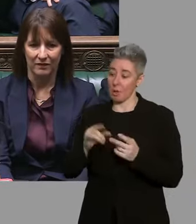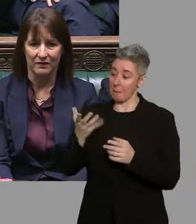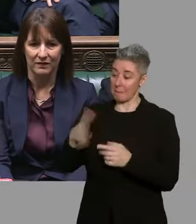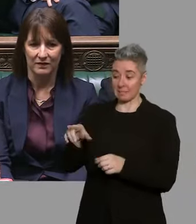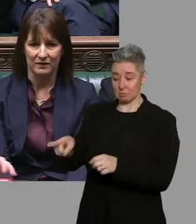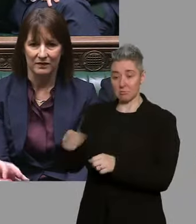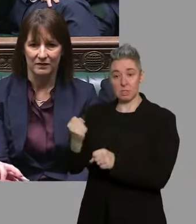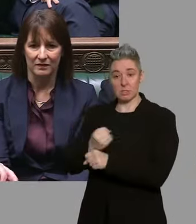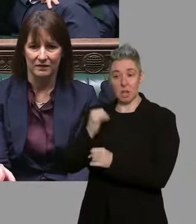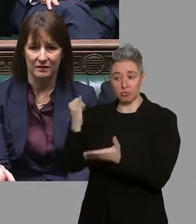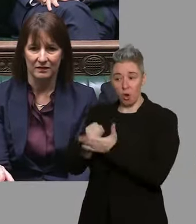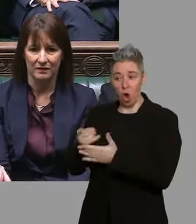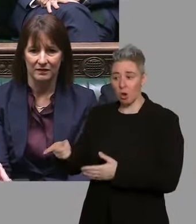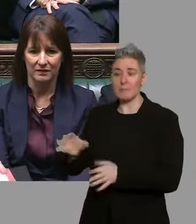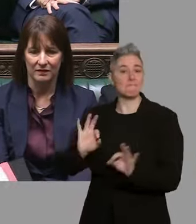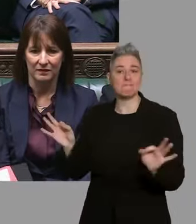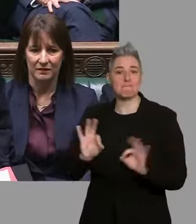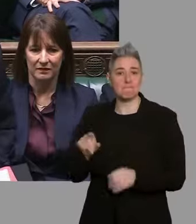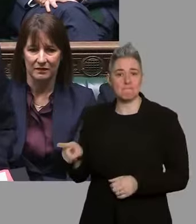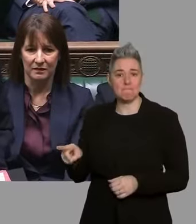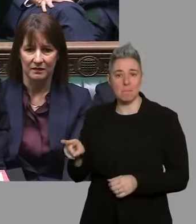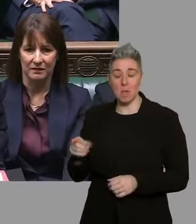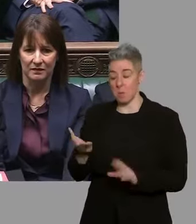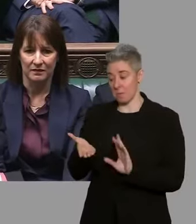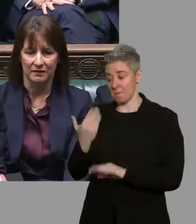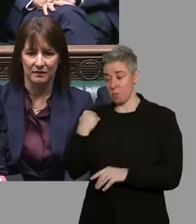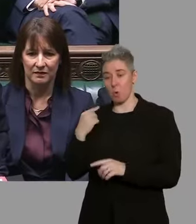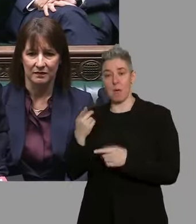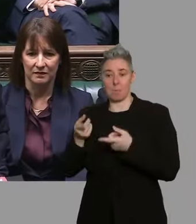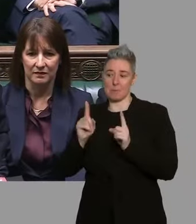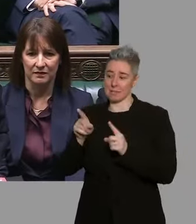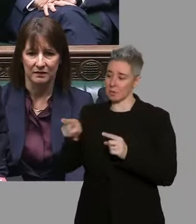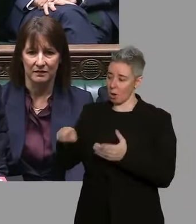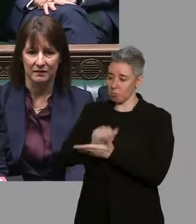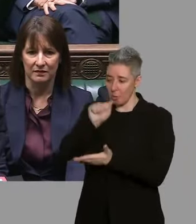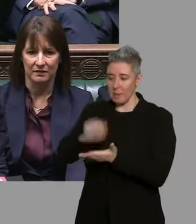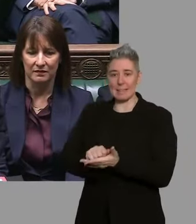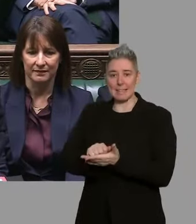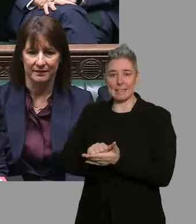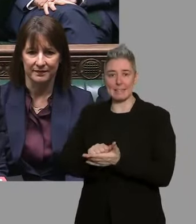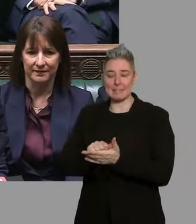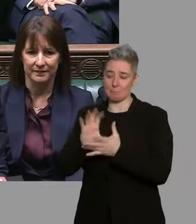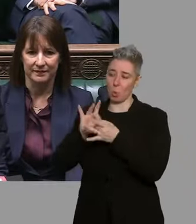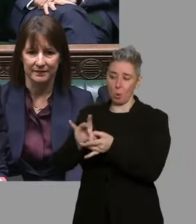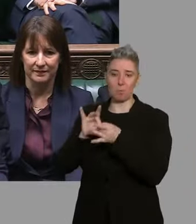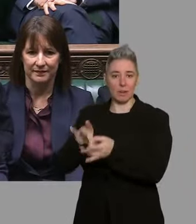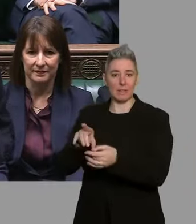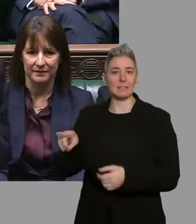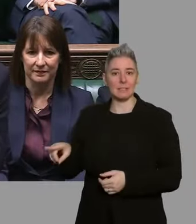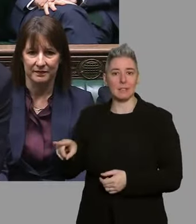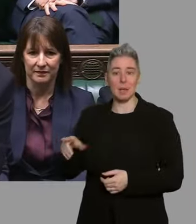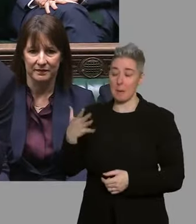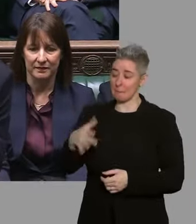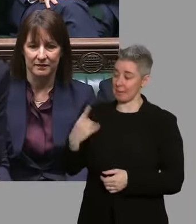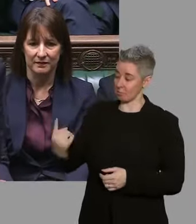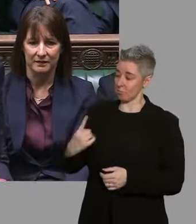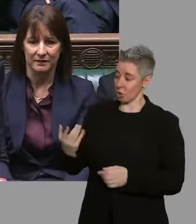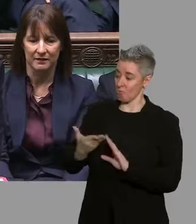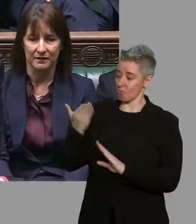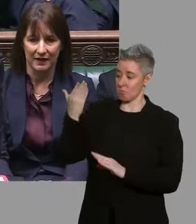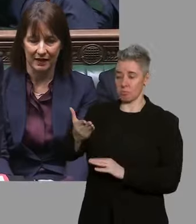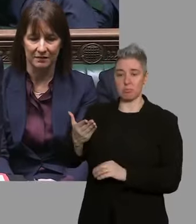She referred herself a week ago Monday. I got the report yesterday, and she resigned yesterday afternoon.